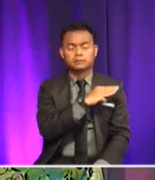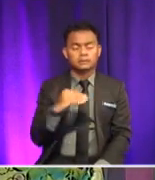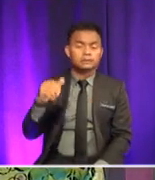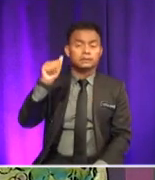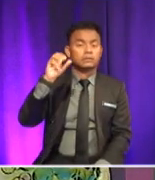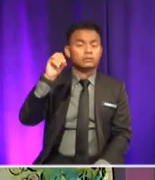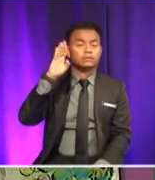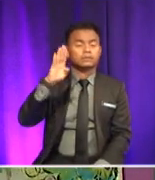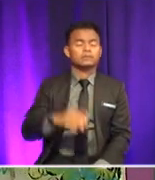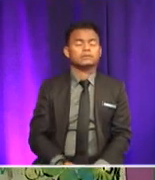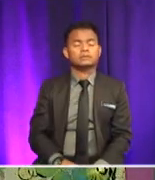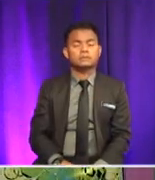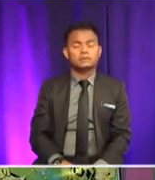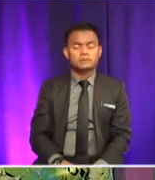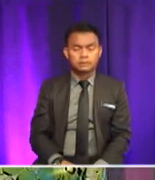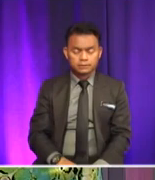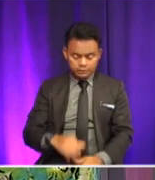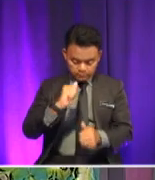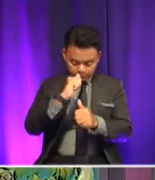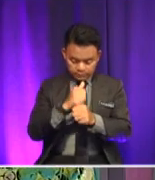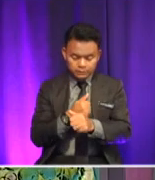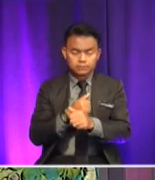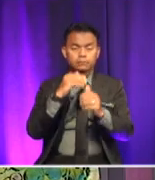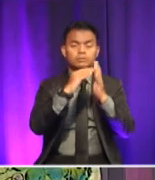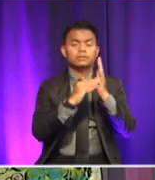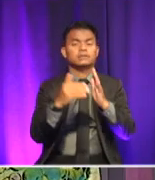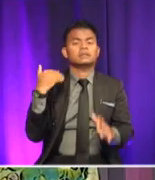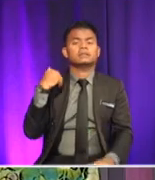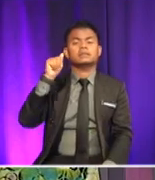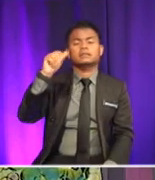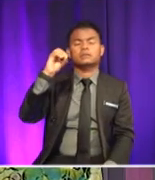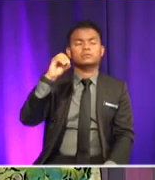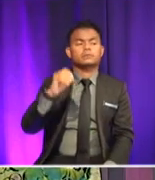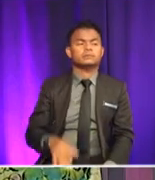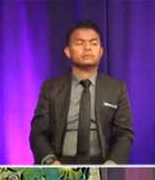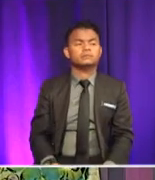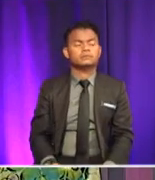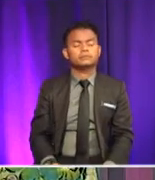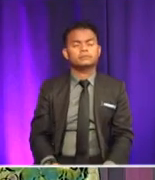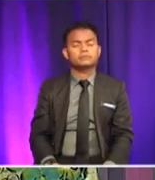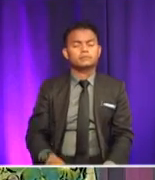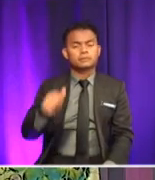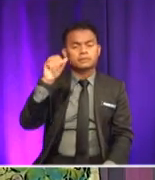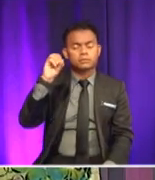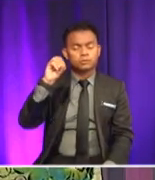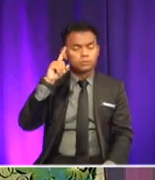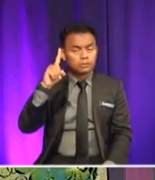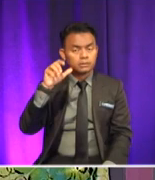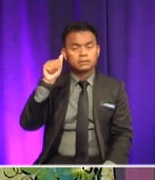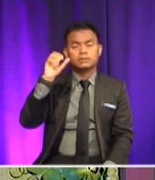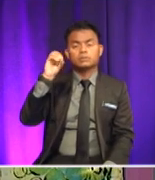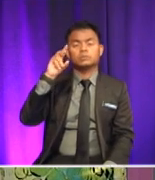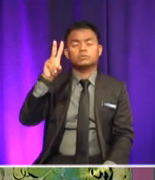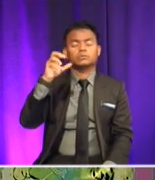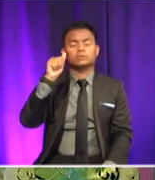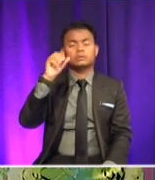AO4. Every point must have the AO treatment. One point, you have to go through AO1, AO2, AO3, AO4.